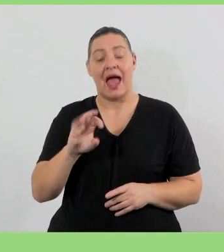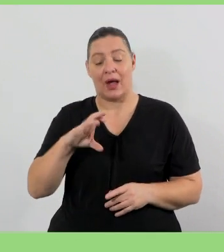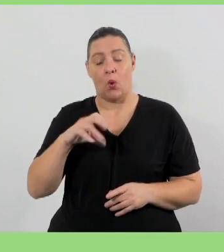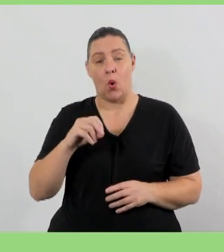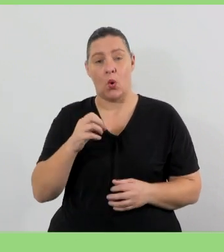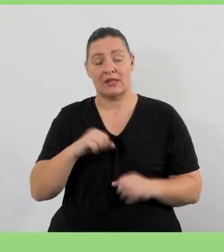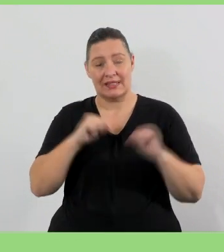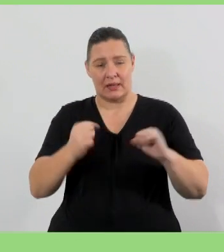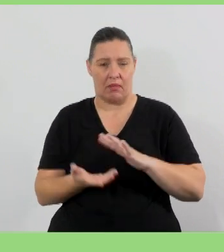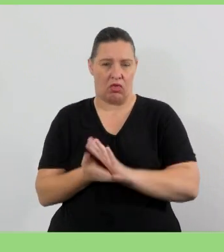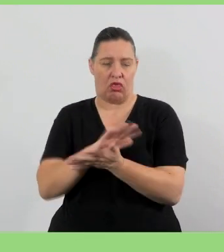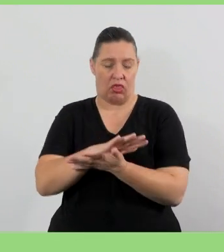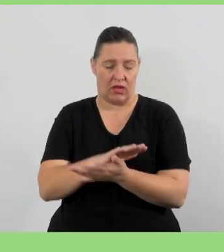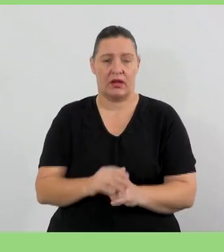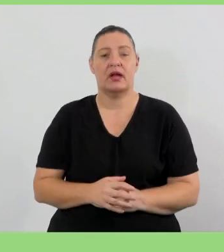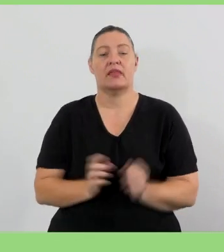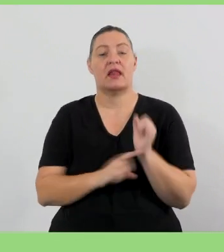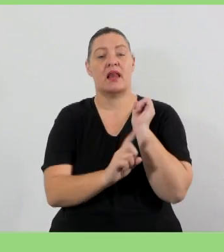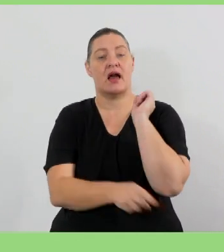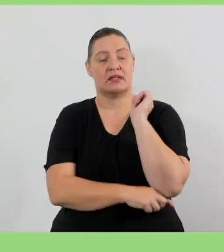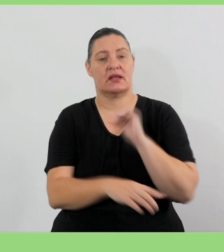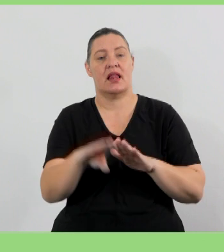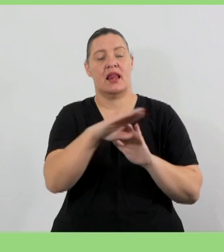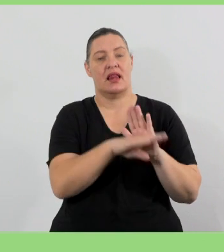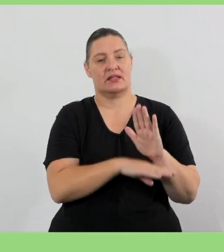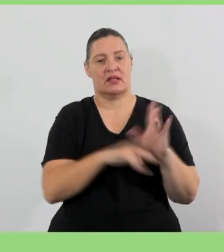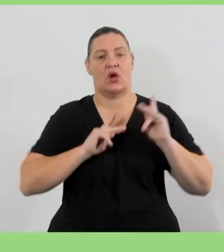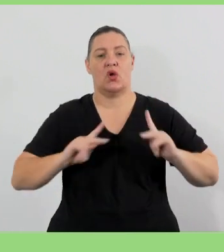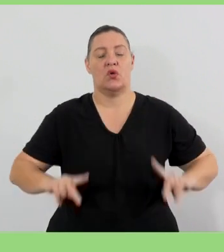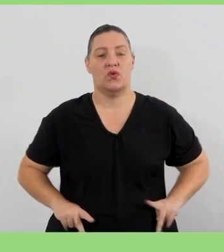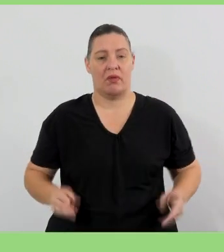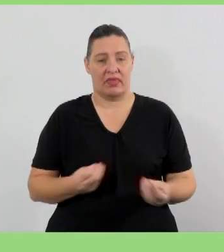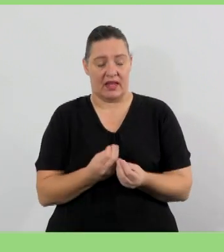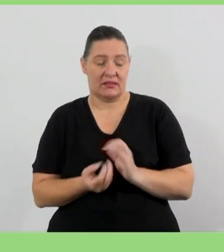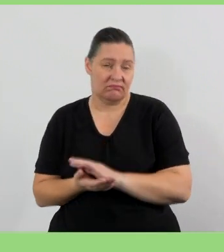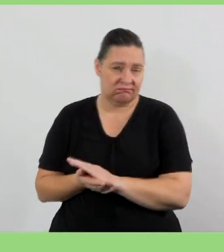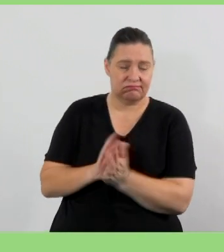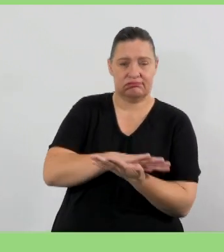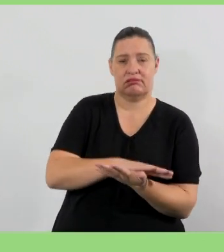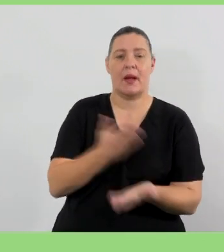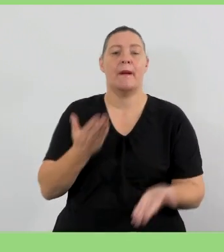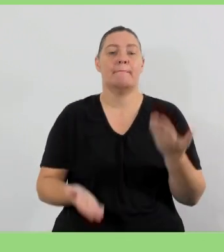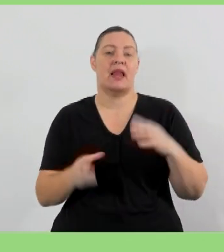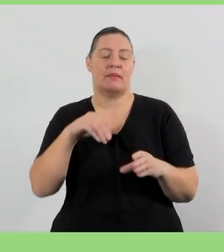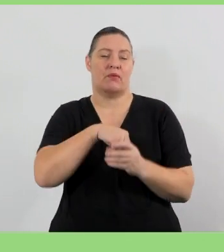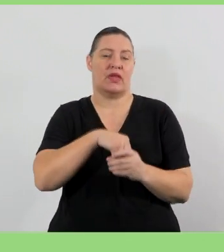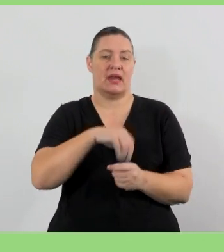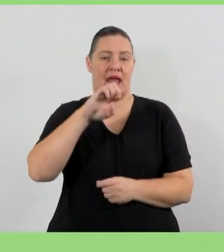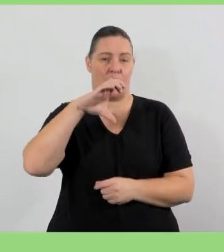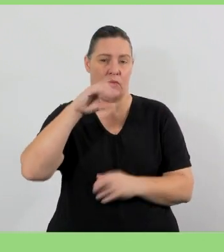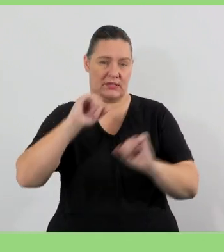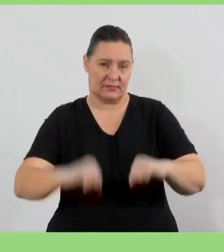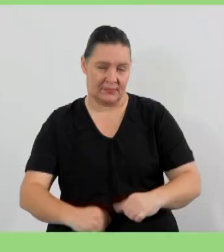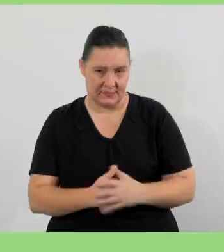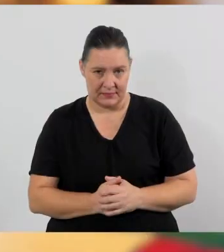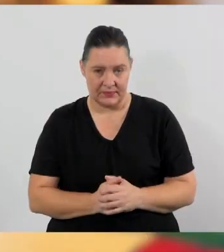the ecosystem. And lastly, you should be able to list human factors that disturb the balance in the